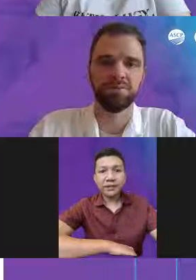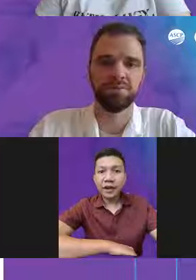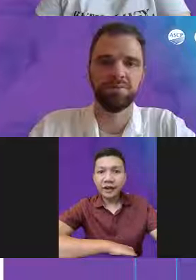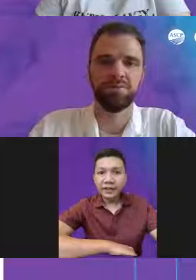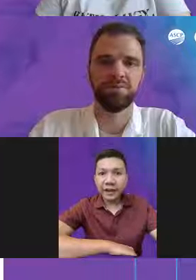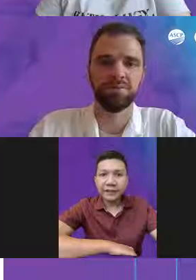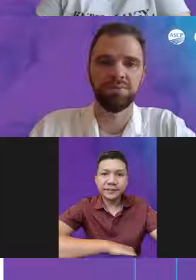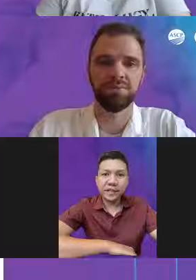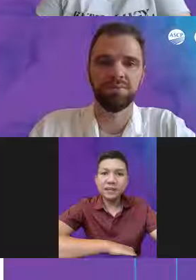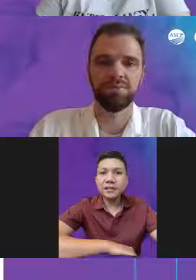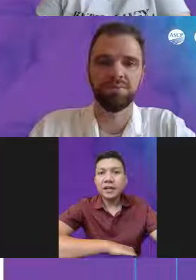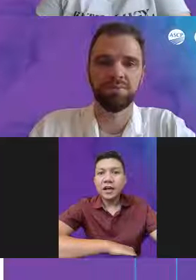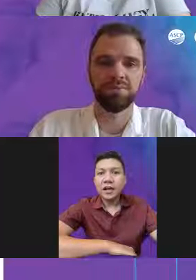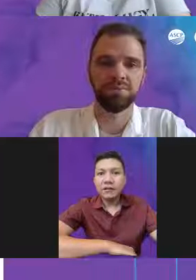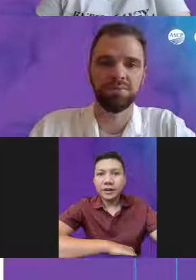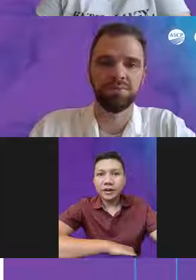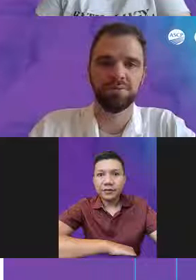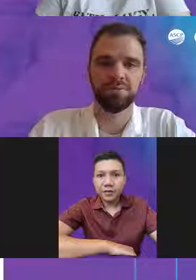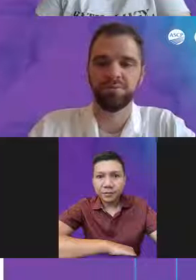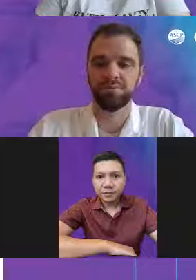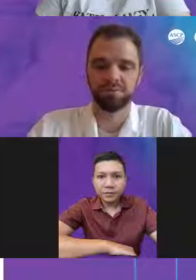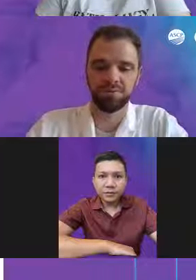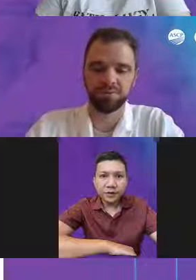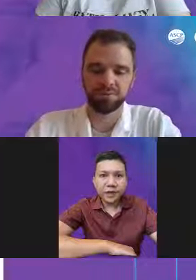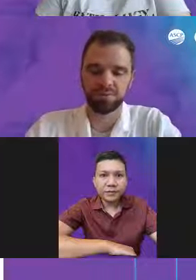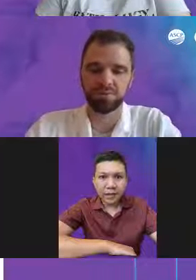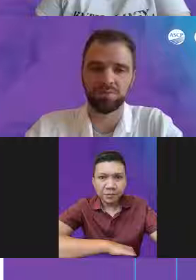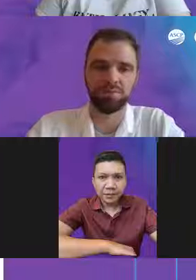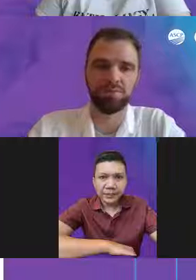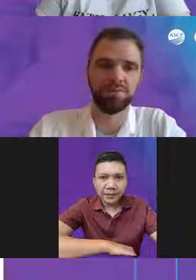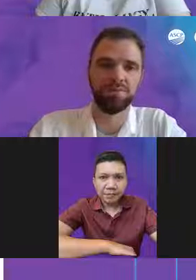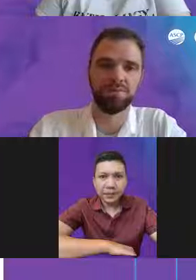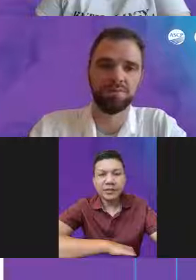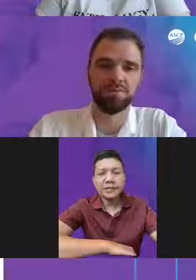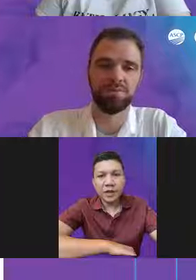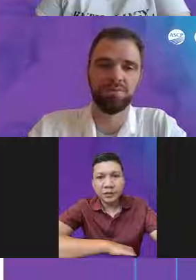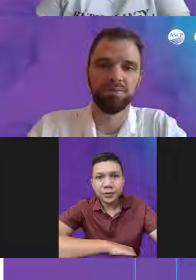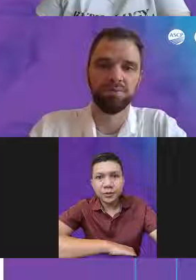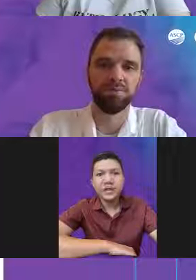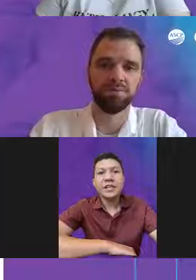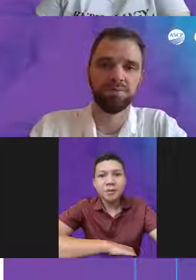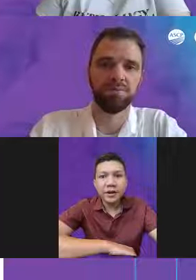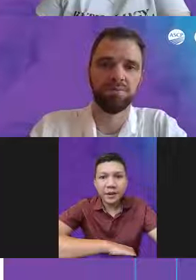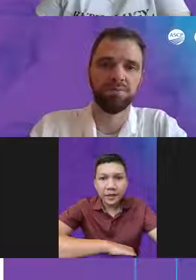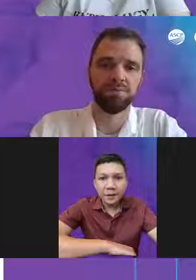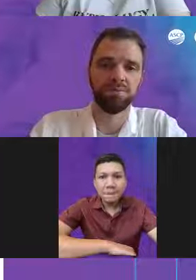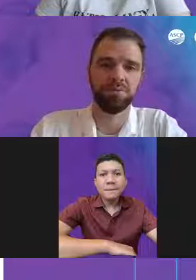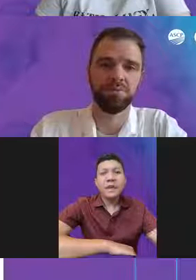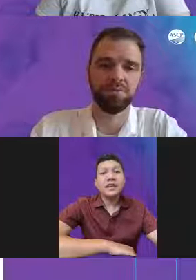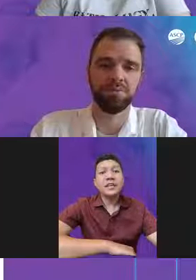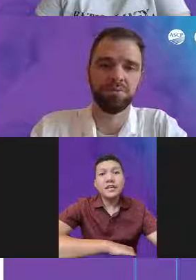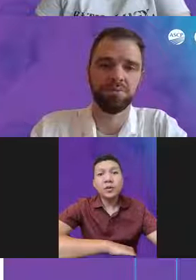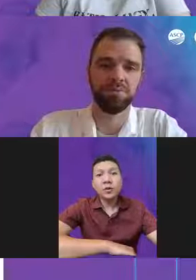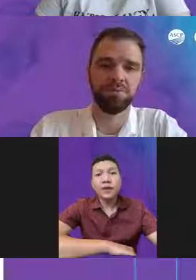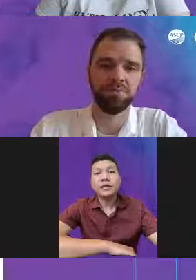still a mitotically active cell. They're dark blue cytoplasm because of the ribosomes and the mRNA,